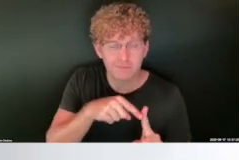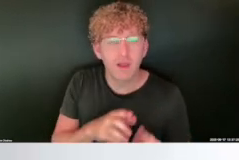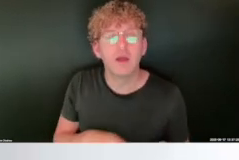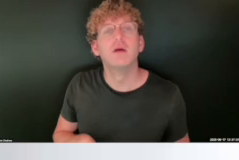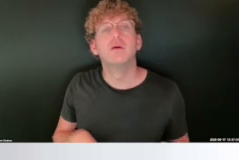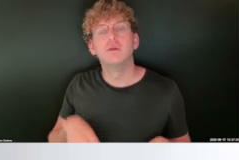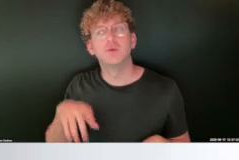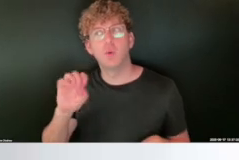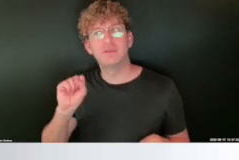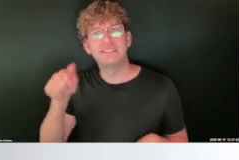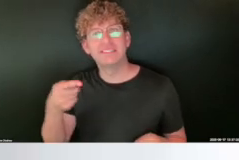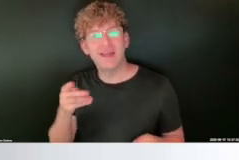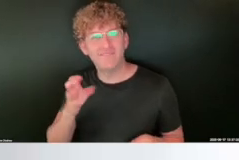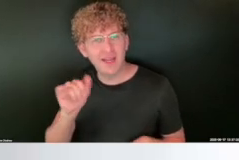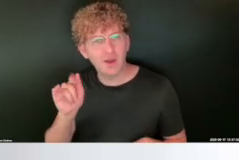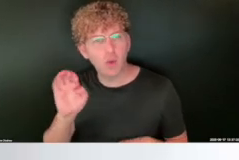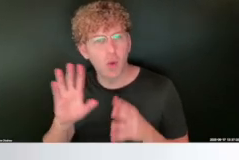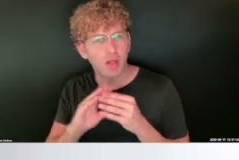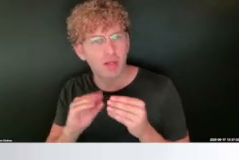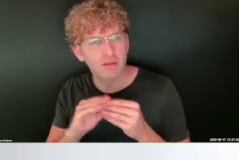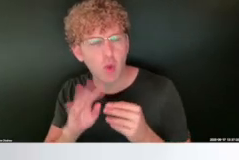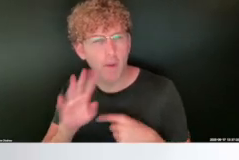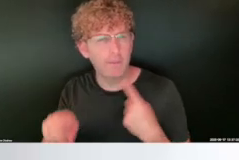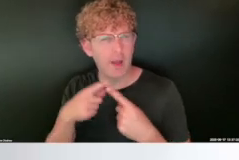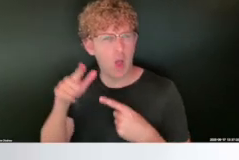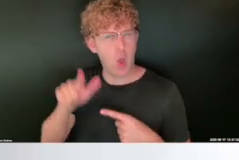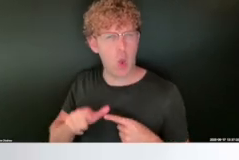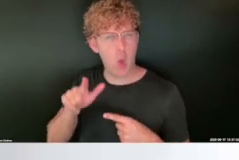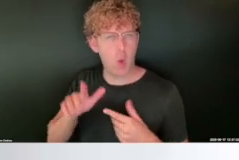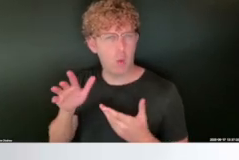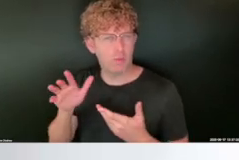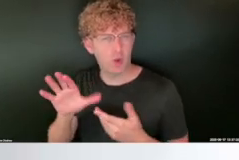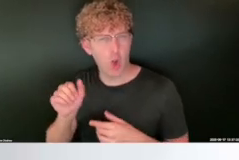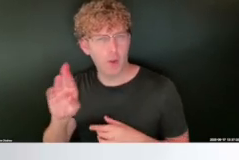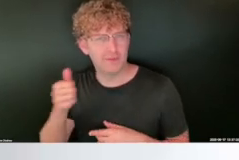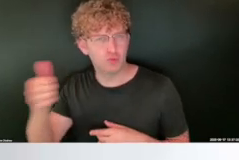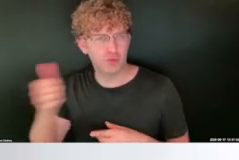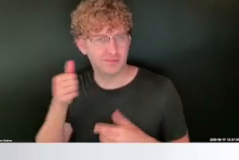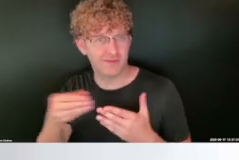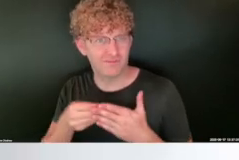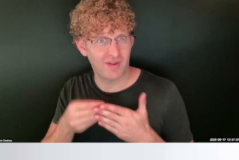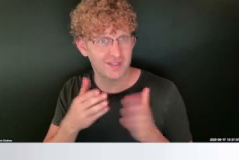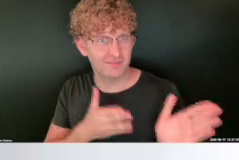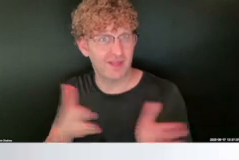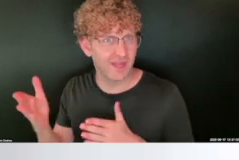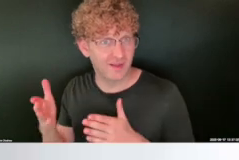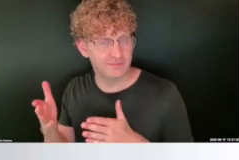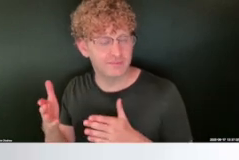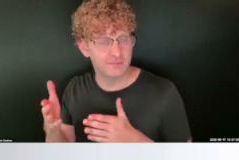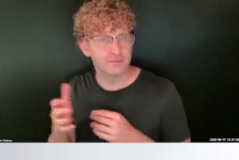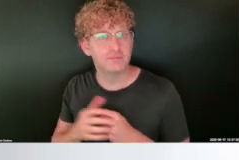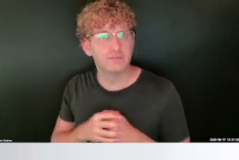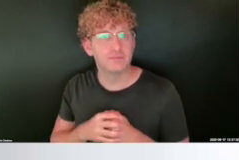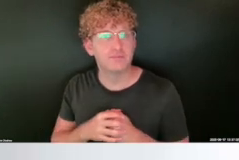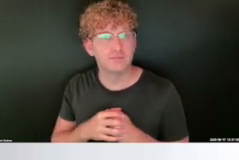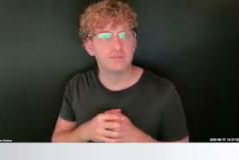the low carbon transportation funding plan, which includes just AQIP and the low carbon transportation program. Thank you so